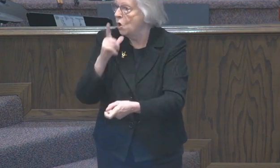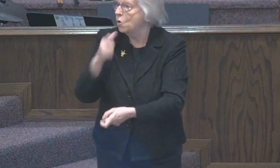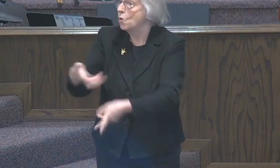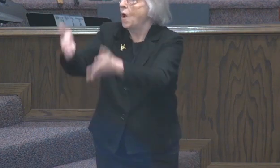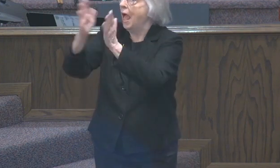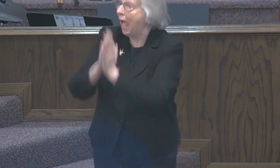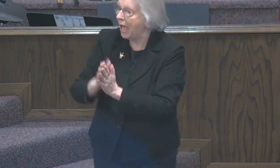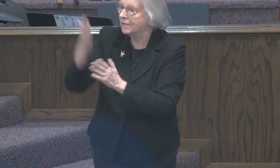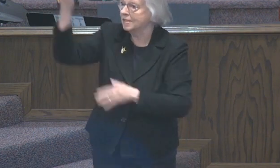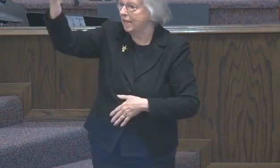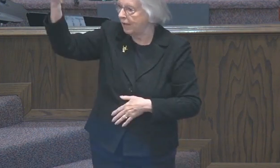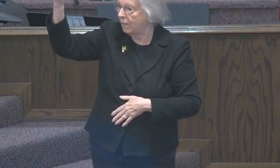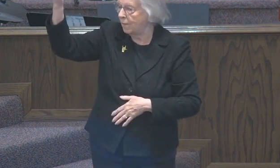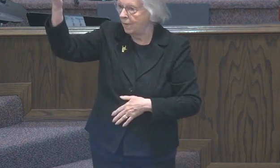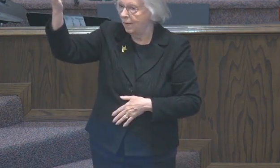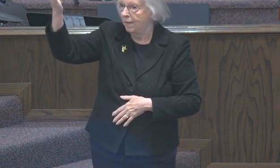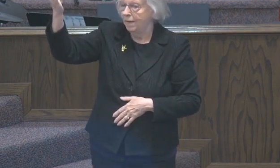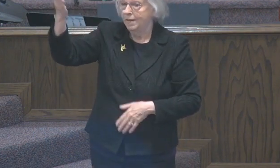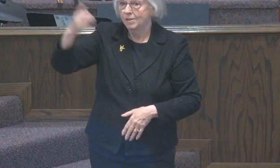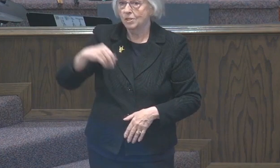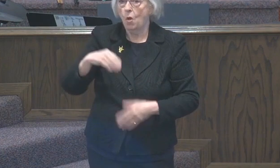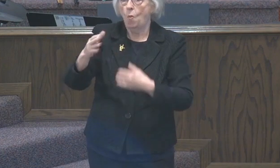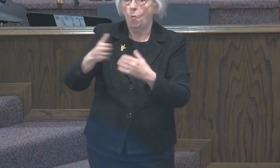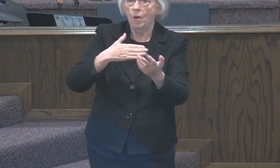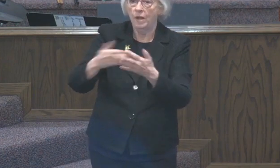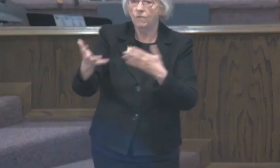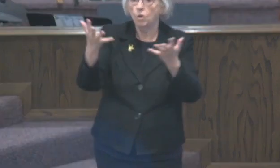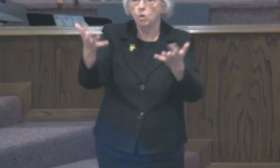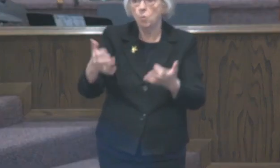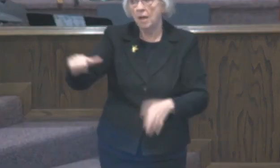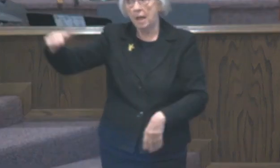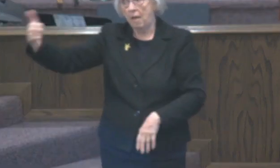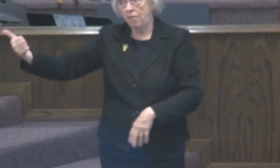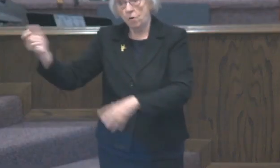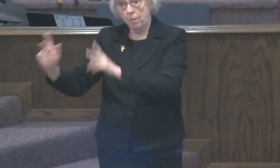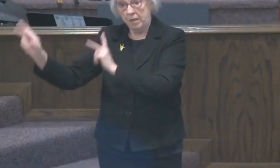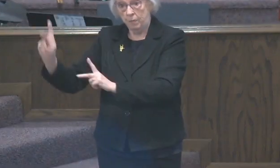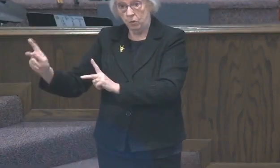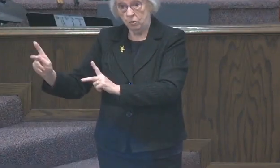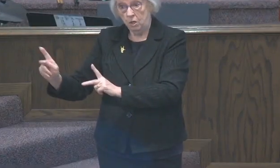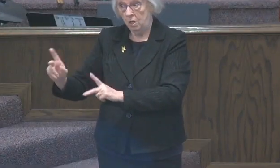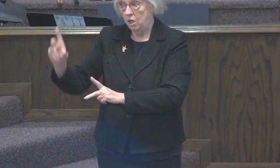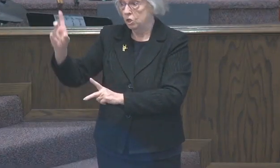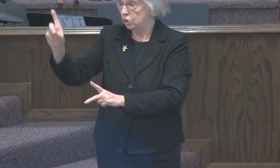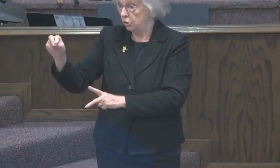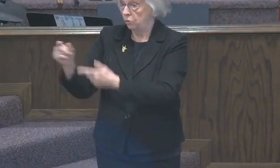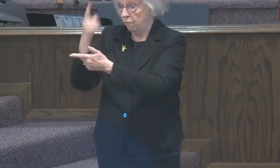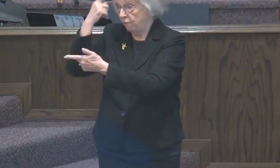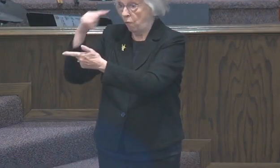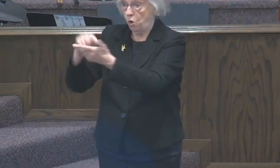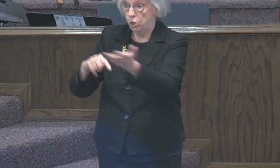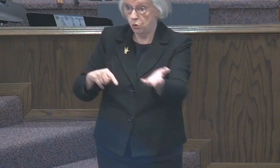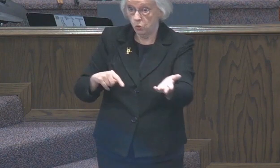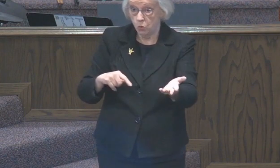Therefore, whatever you want men to do to you, do also to them. For